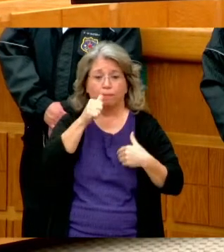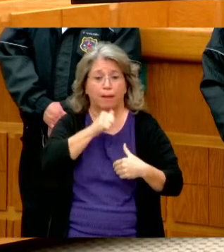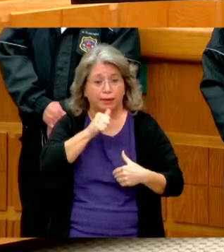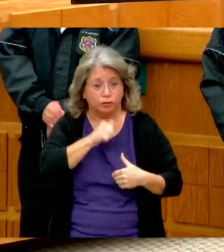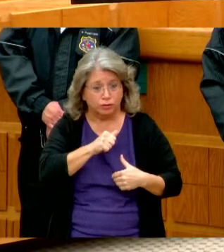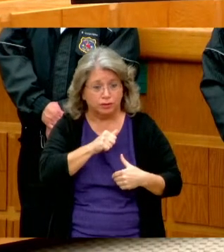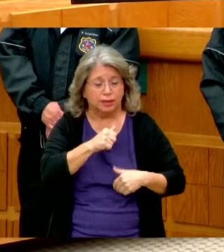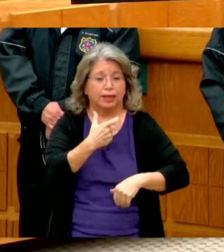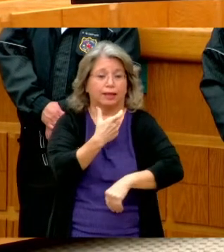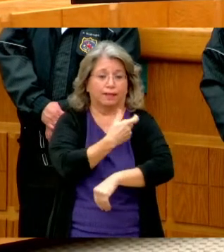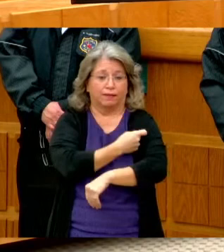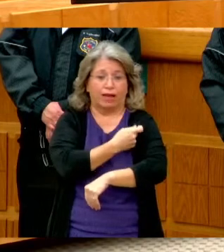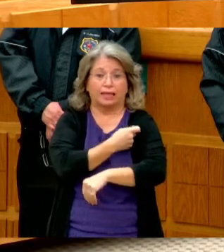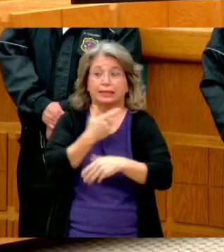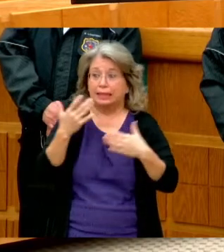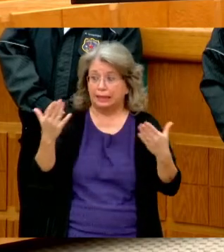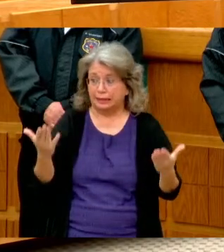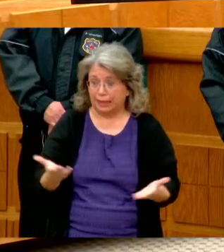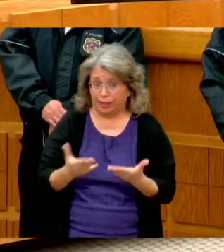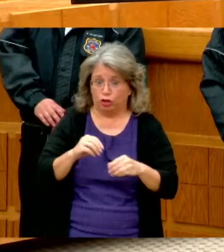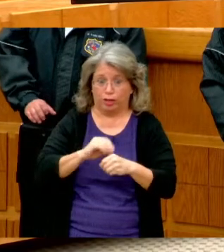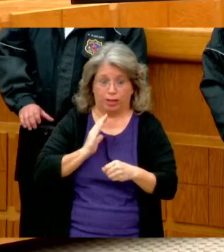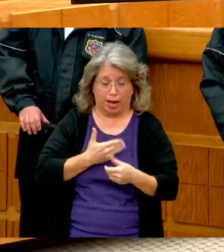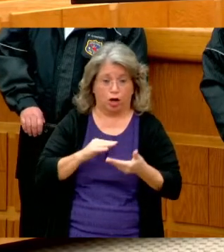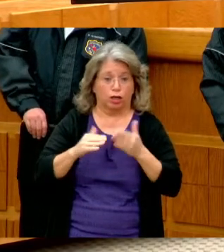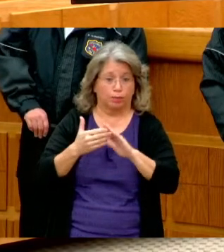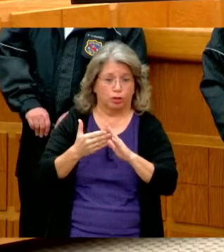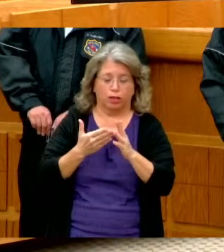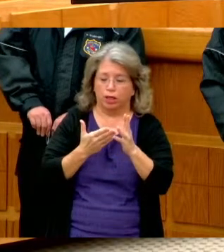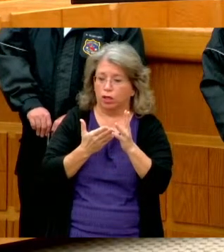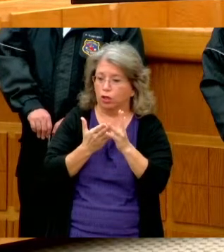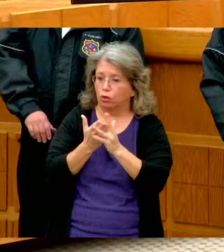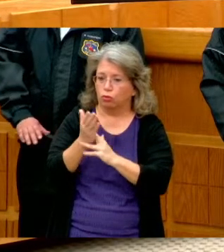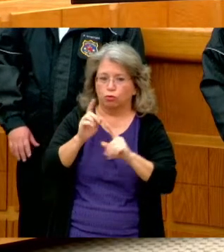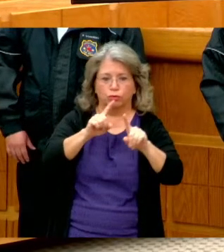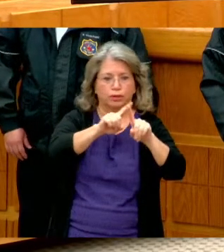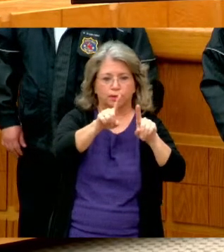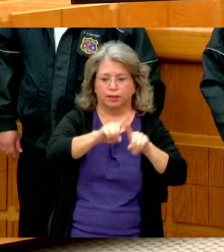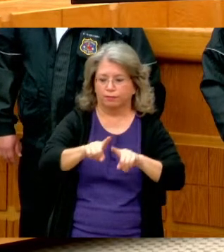here in our community through a multitude of providers,